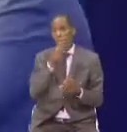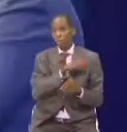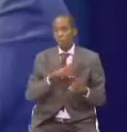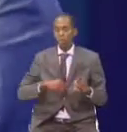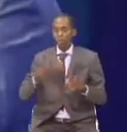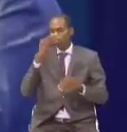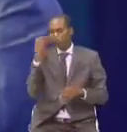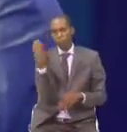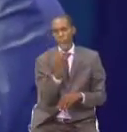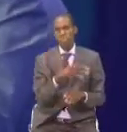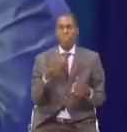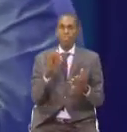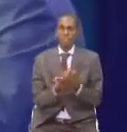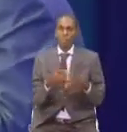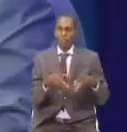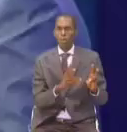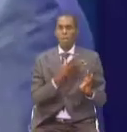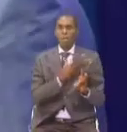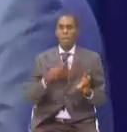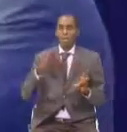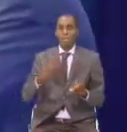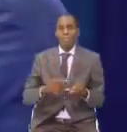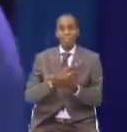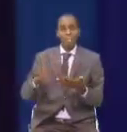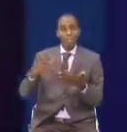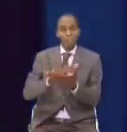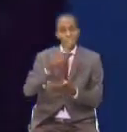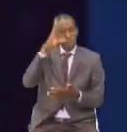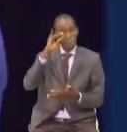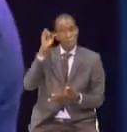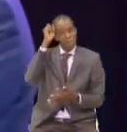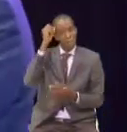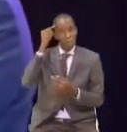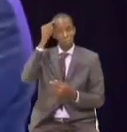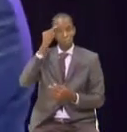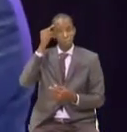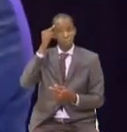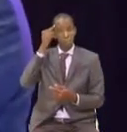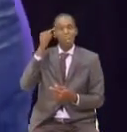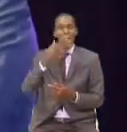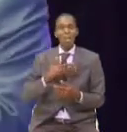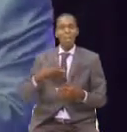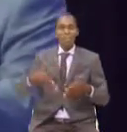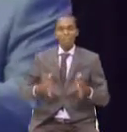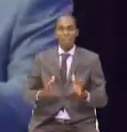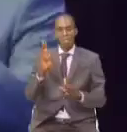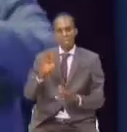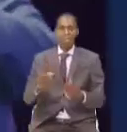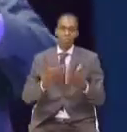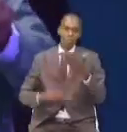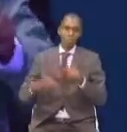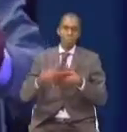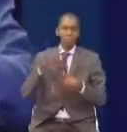his way, and the unrighteous man his thoughts, and let him return. Let him return. You